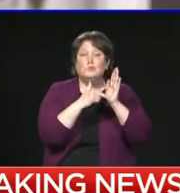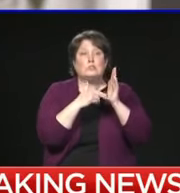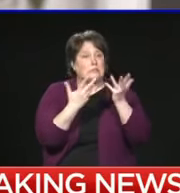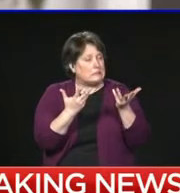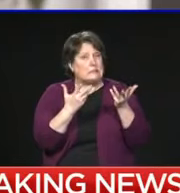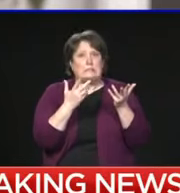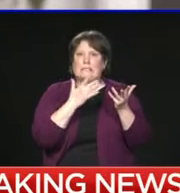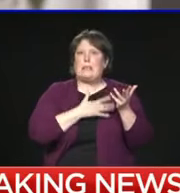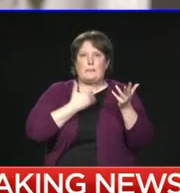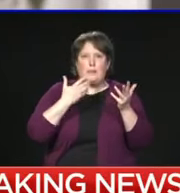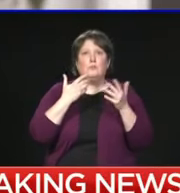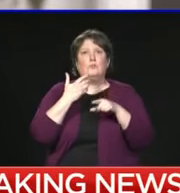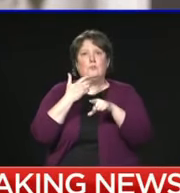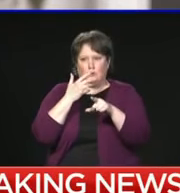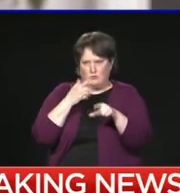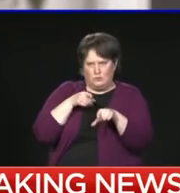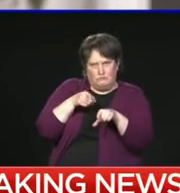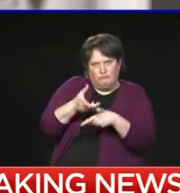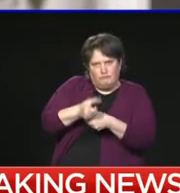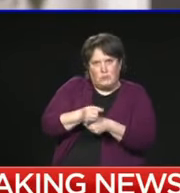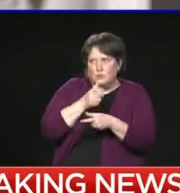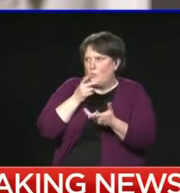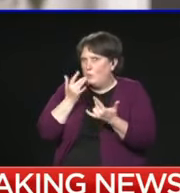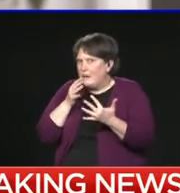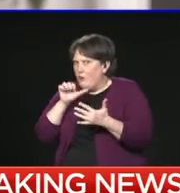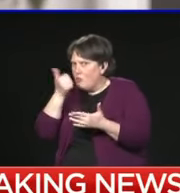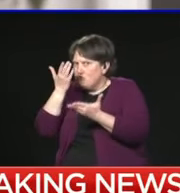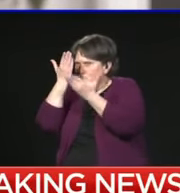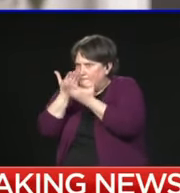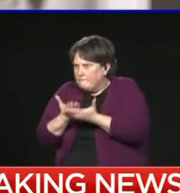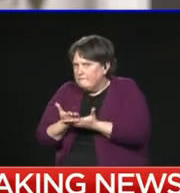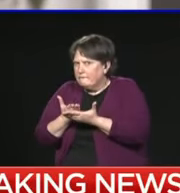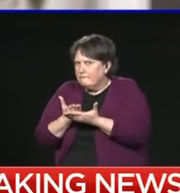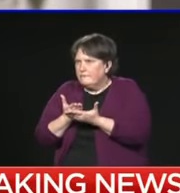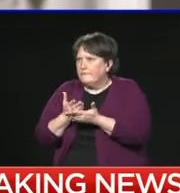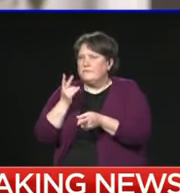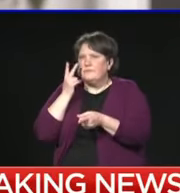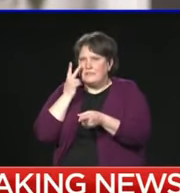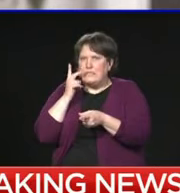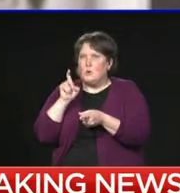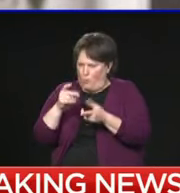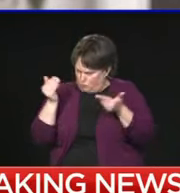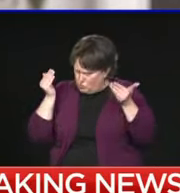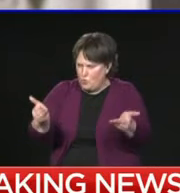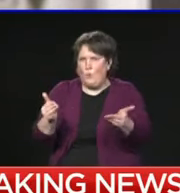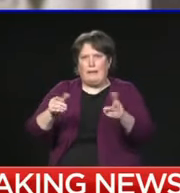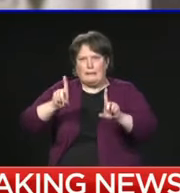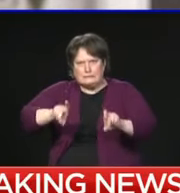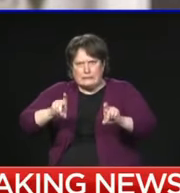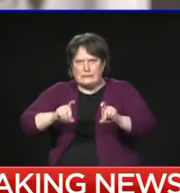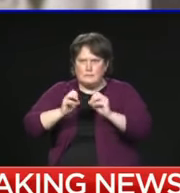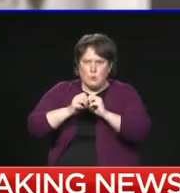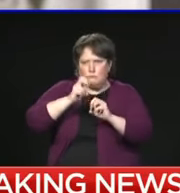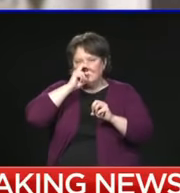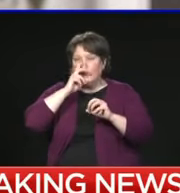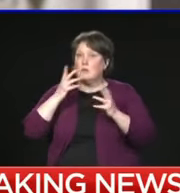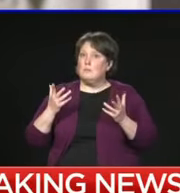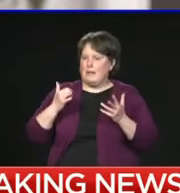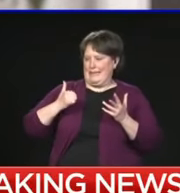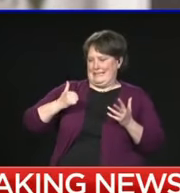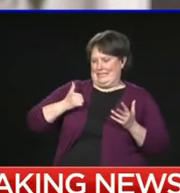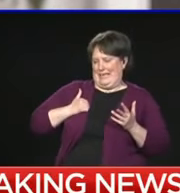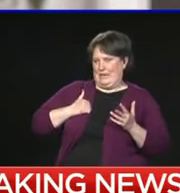hearing stronger or different science that says, or different recommendations that say it's worth, but we will make sure that what we choose to do, how